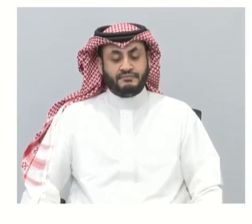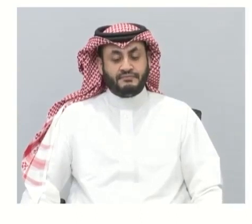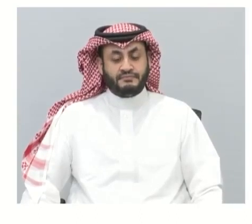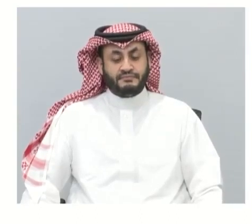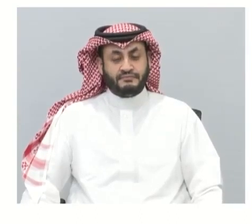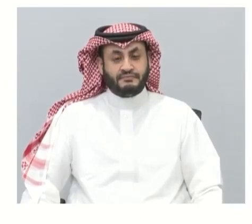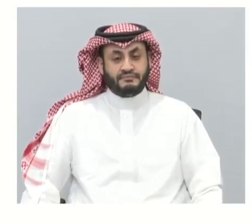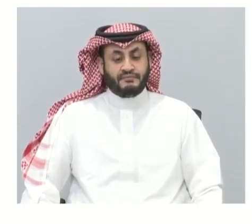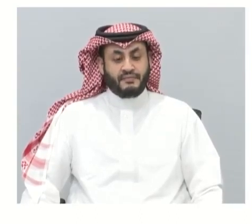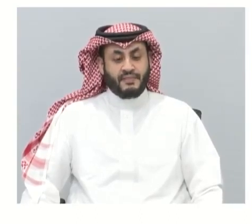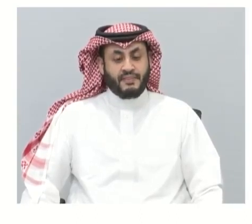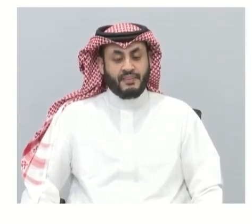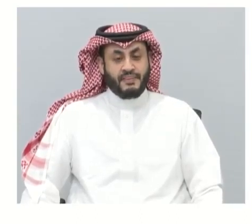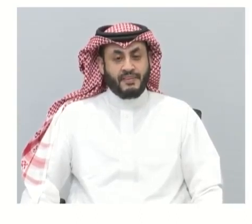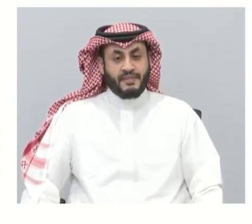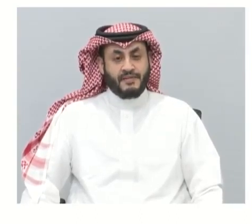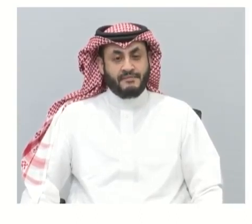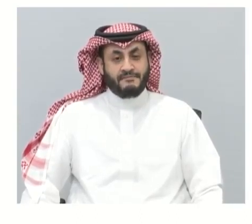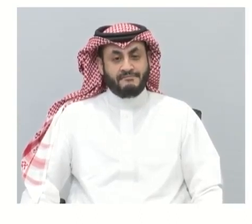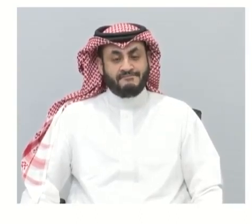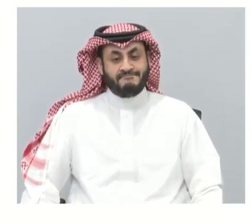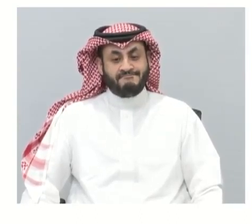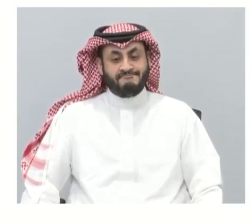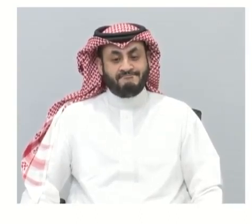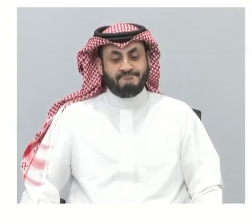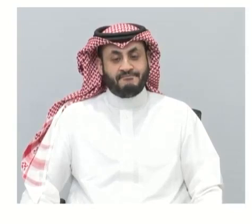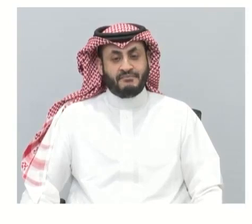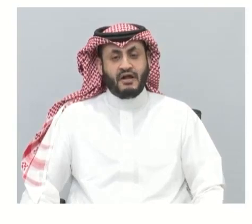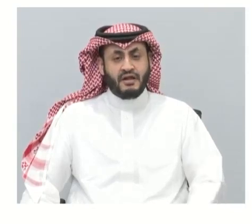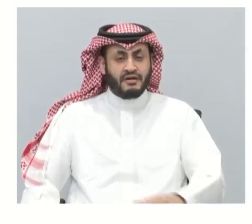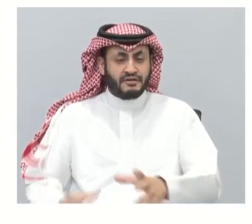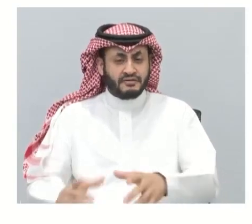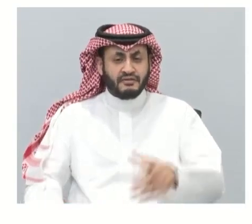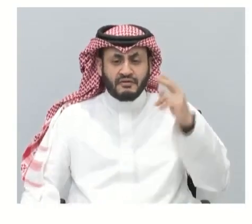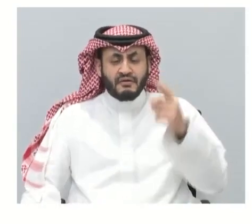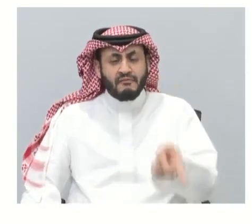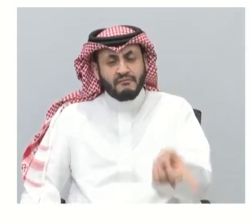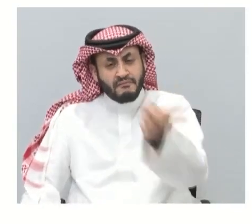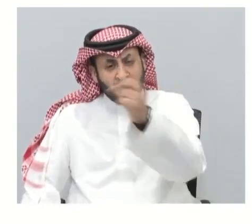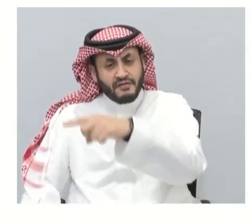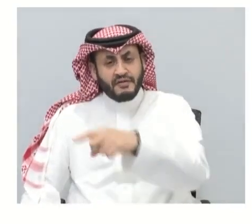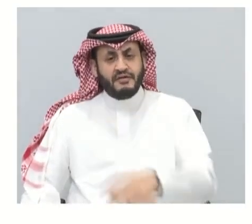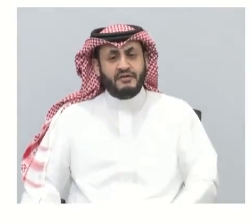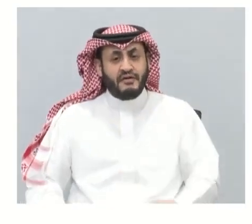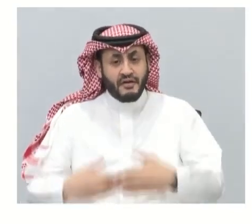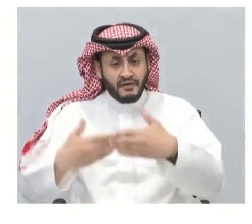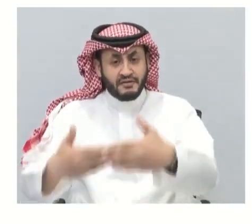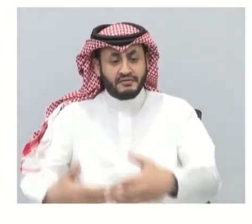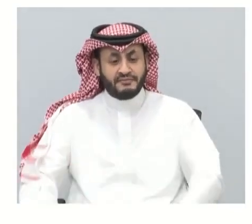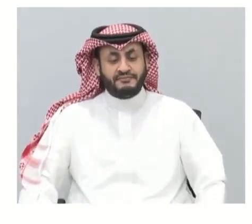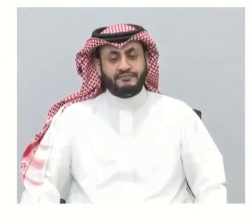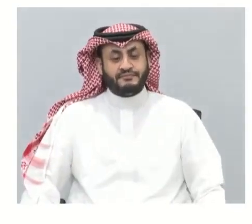here. Let's take here, and we're trying to predict the future of these products. How